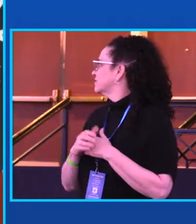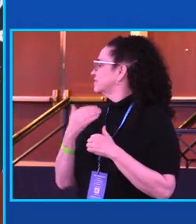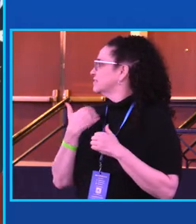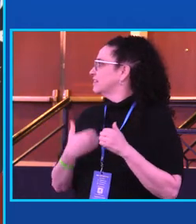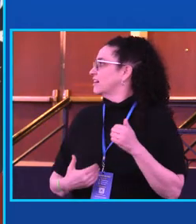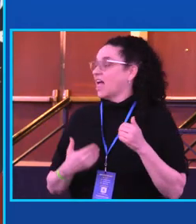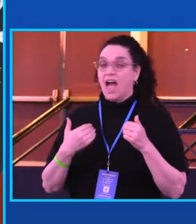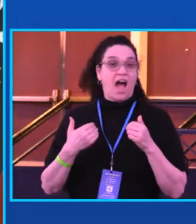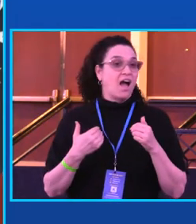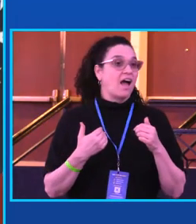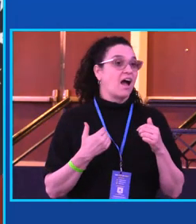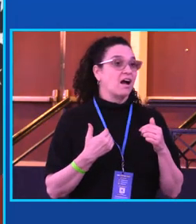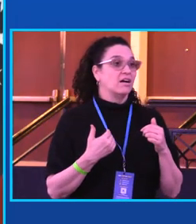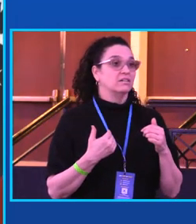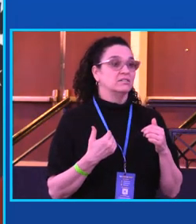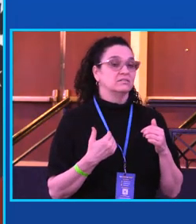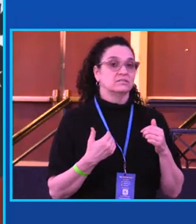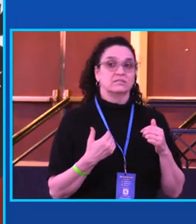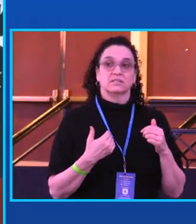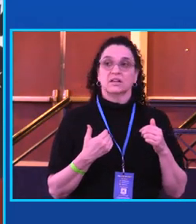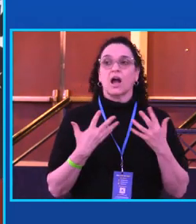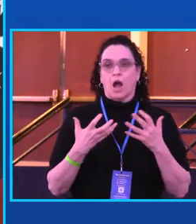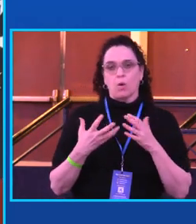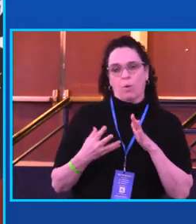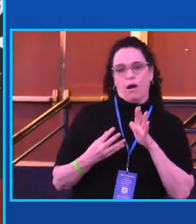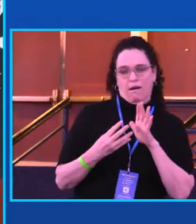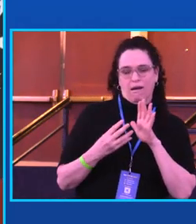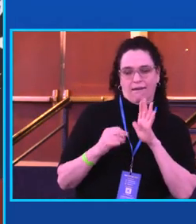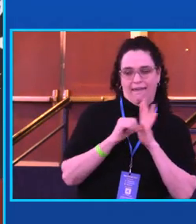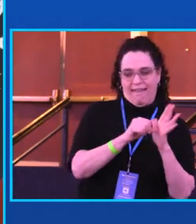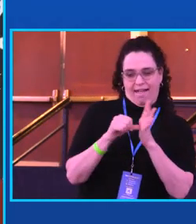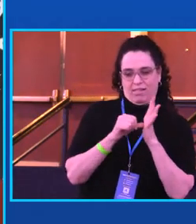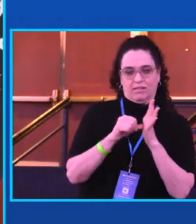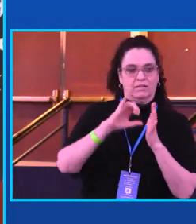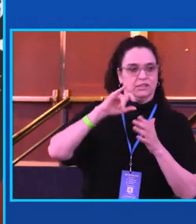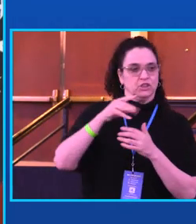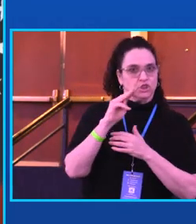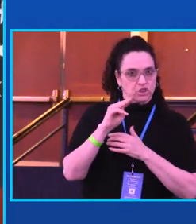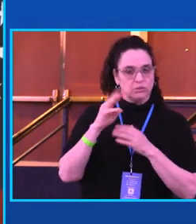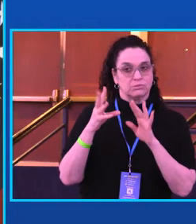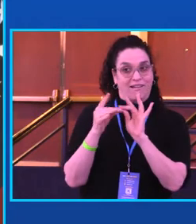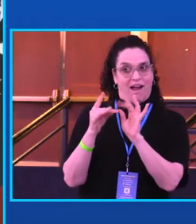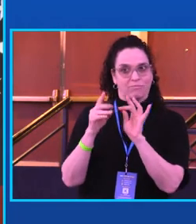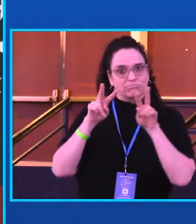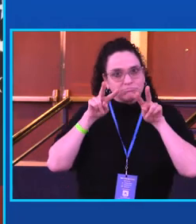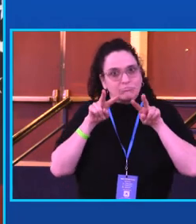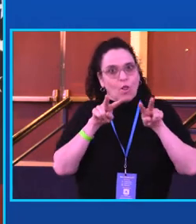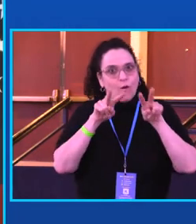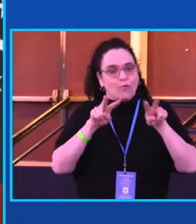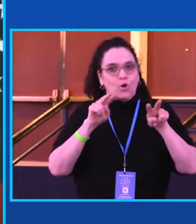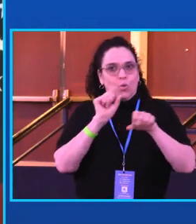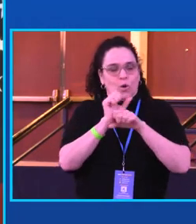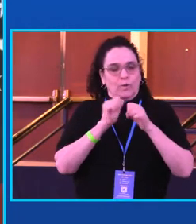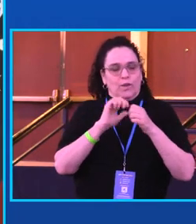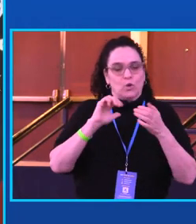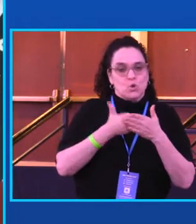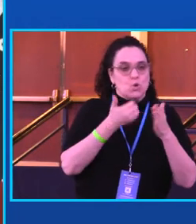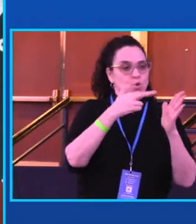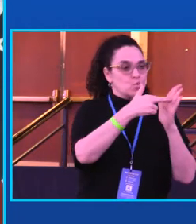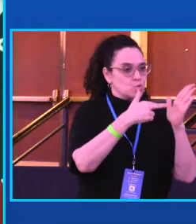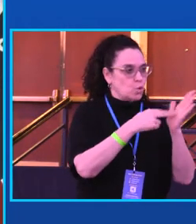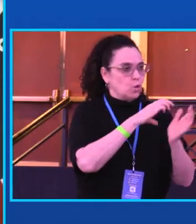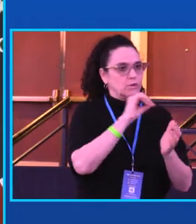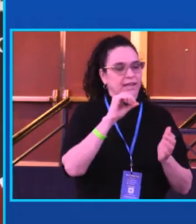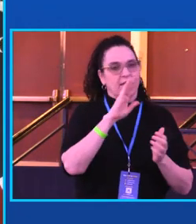I want to echo Jim's comments about looking forward to working with our new Rules and Bylaws